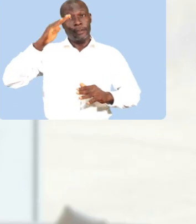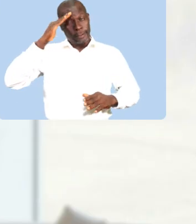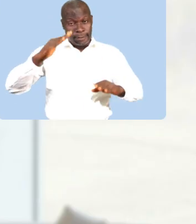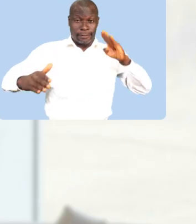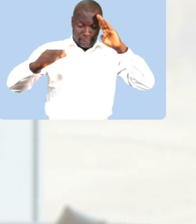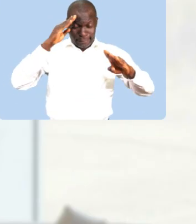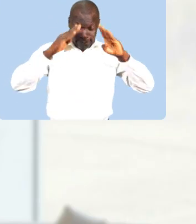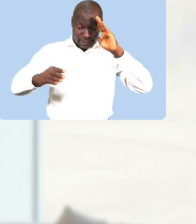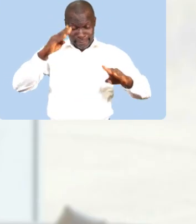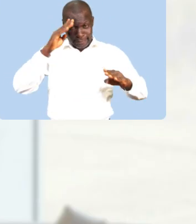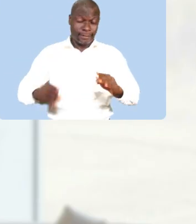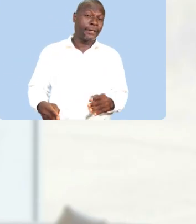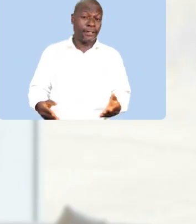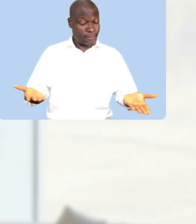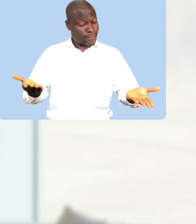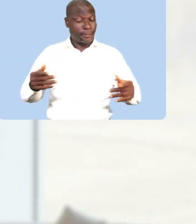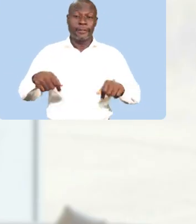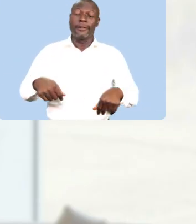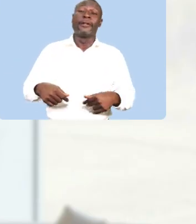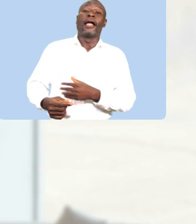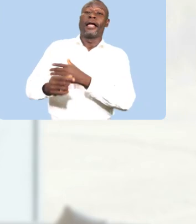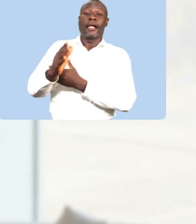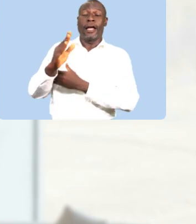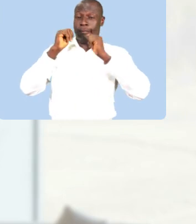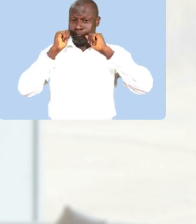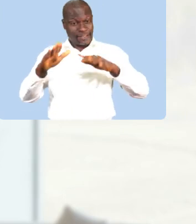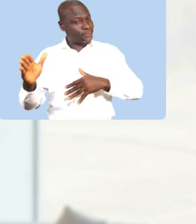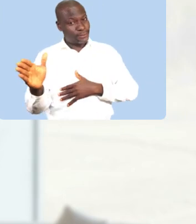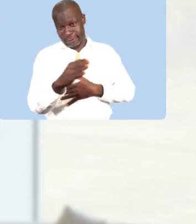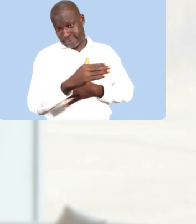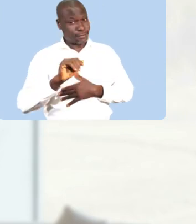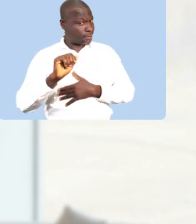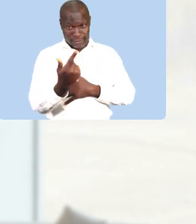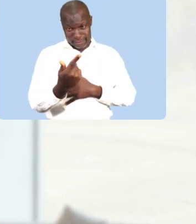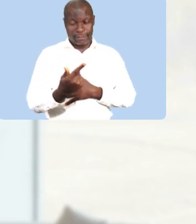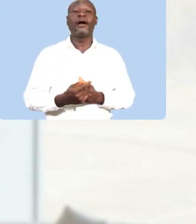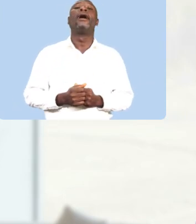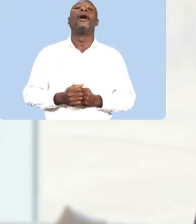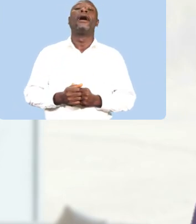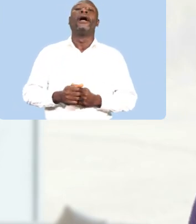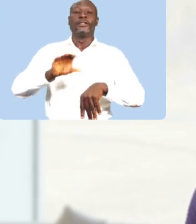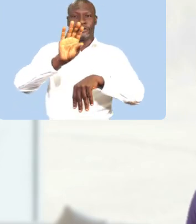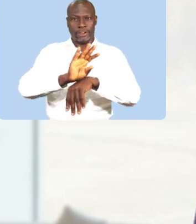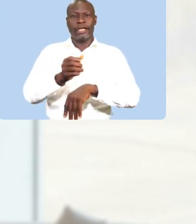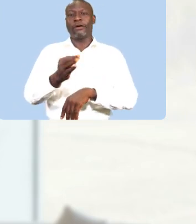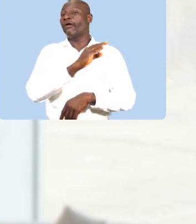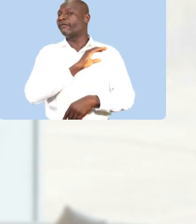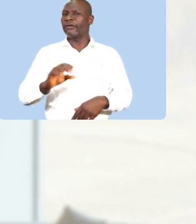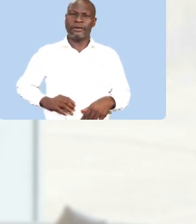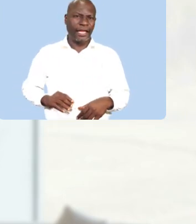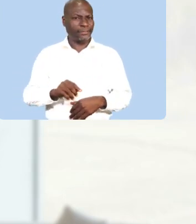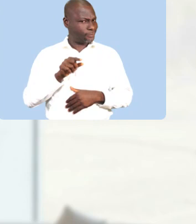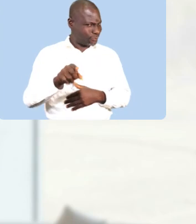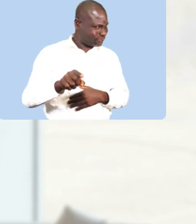Abusia for the Mamwachi and the Anopay, a radi and shrow and so, sir Anopay, Winnie Church of Christ. Ayusha